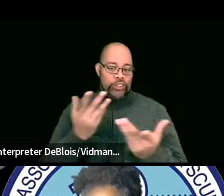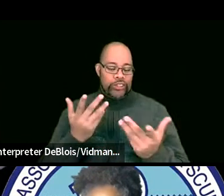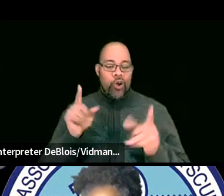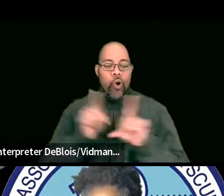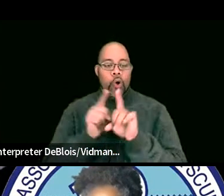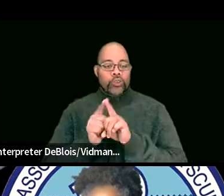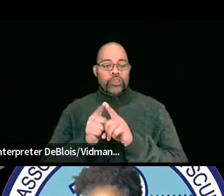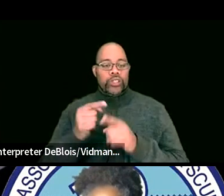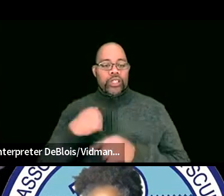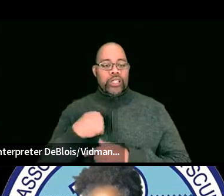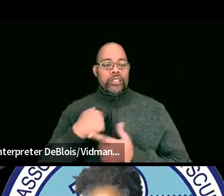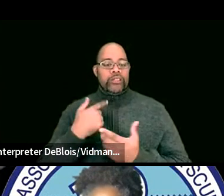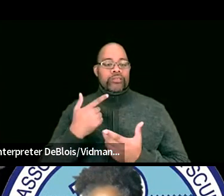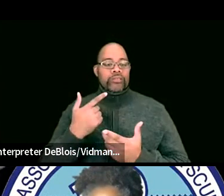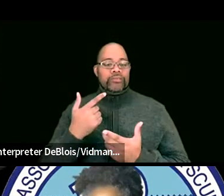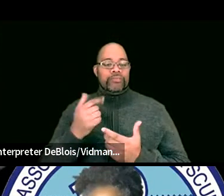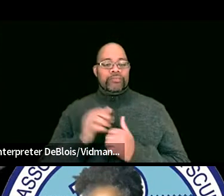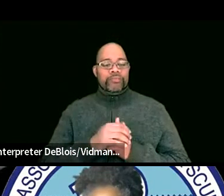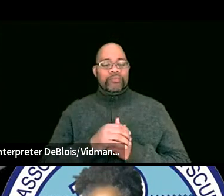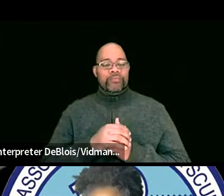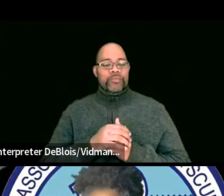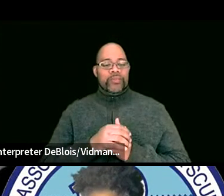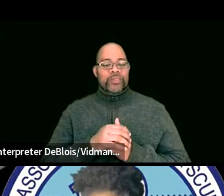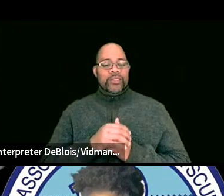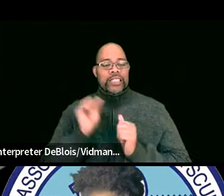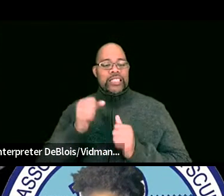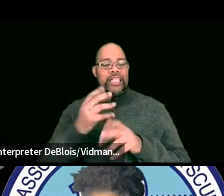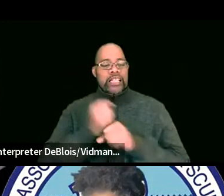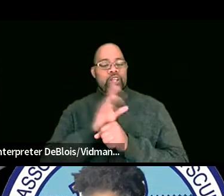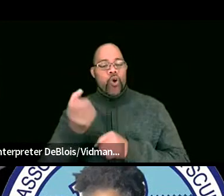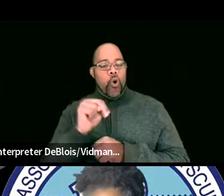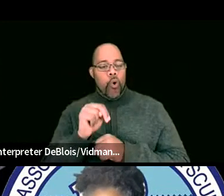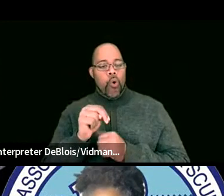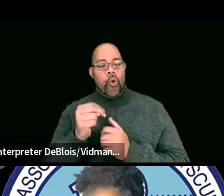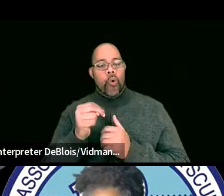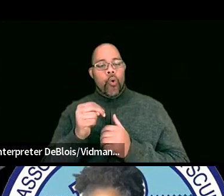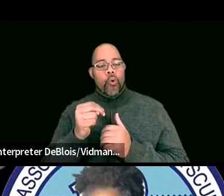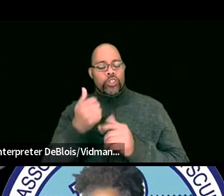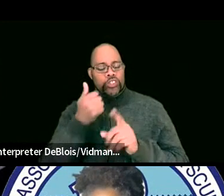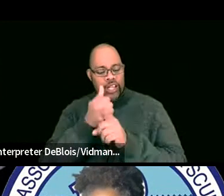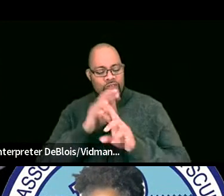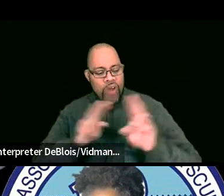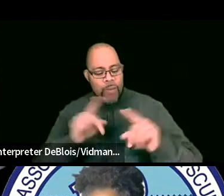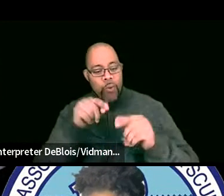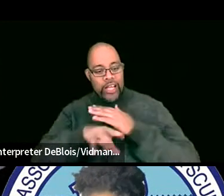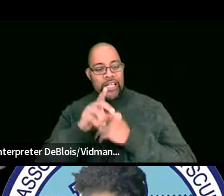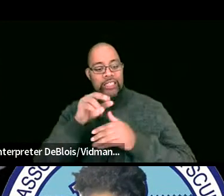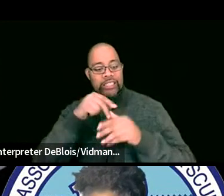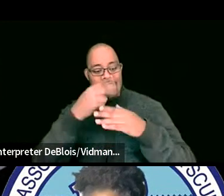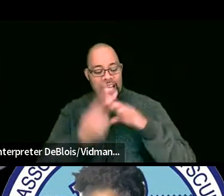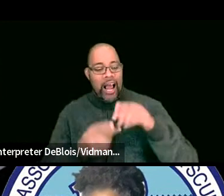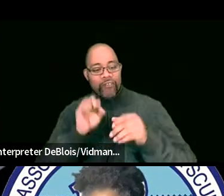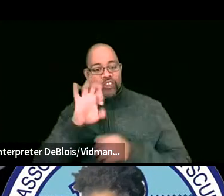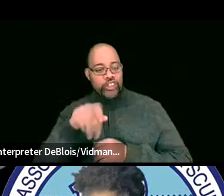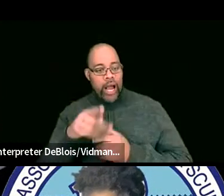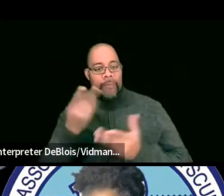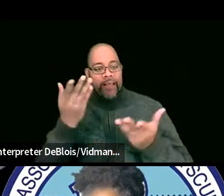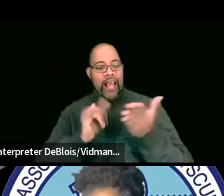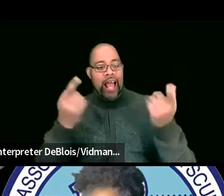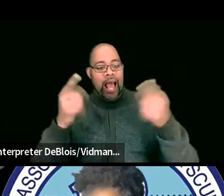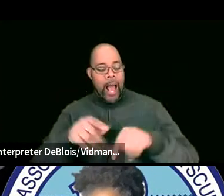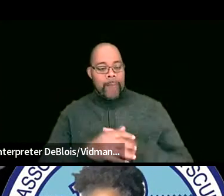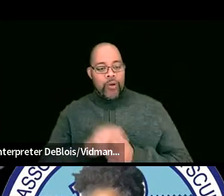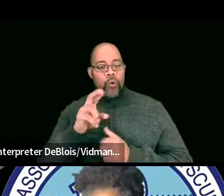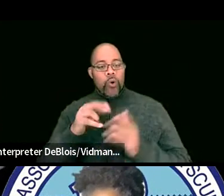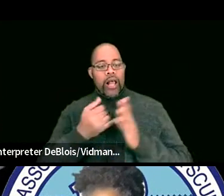Also, on the boat, you can kind of, you know, just get in your own world and getting yourself ready. But when you go into a dive shop and things like that happen,